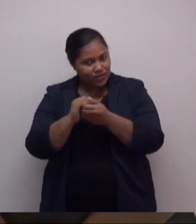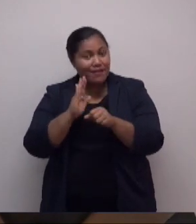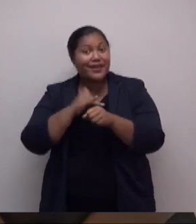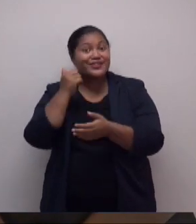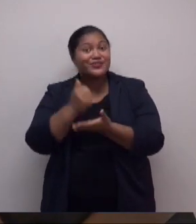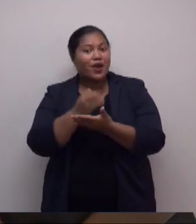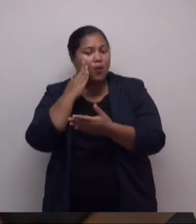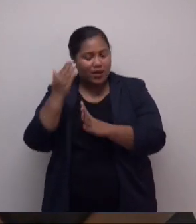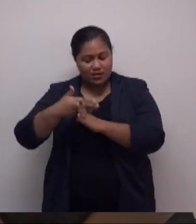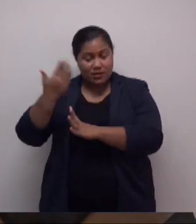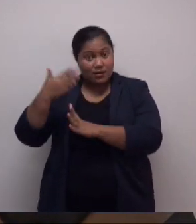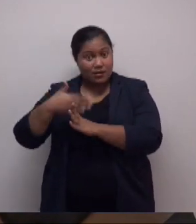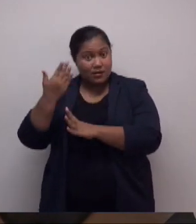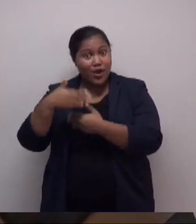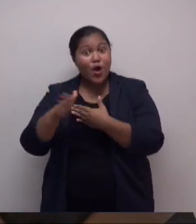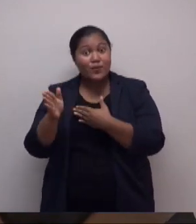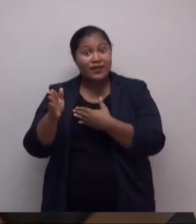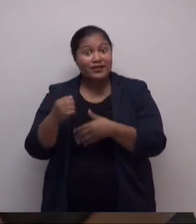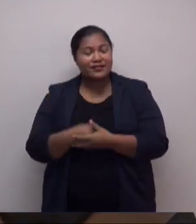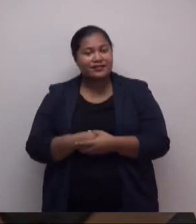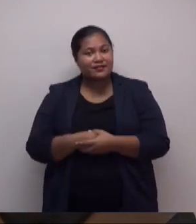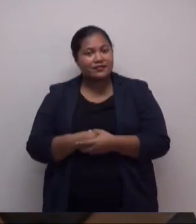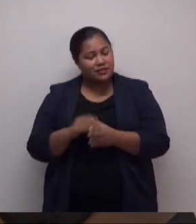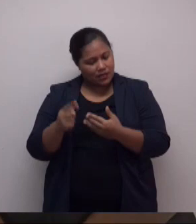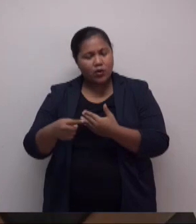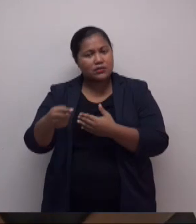when our borders do open, they stay open.